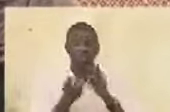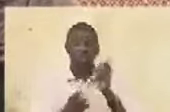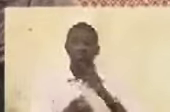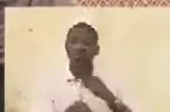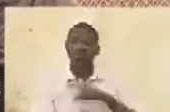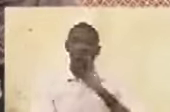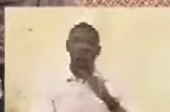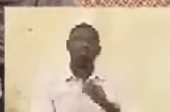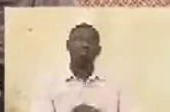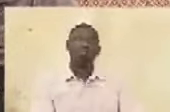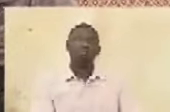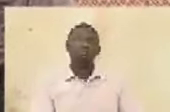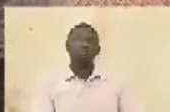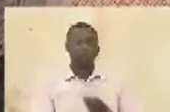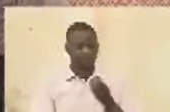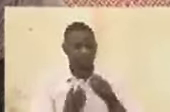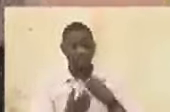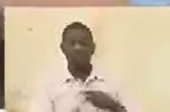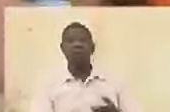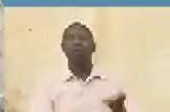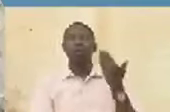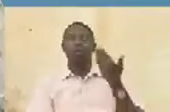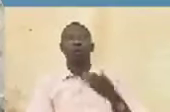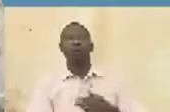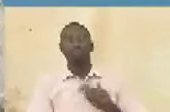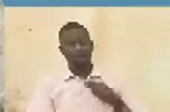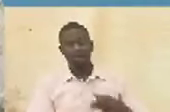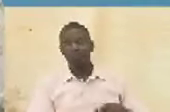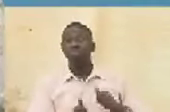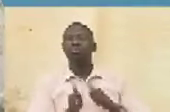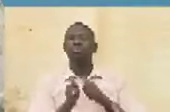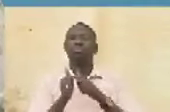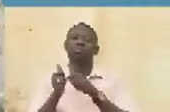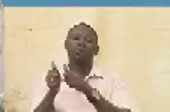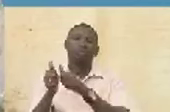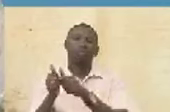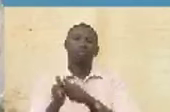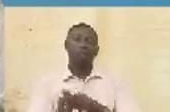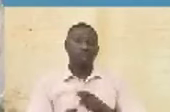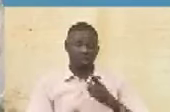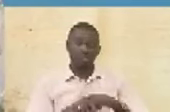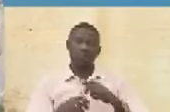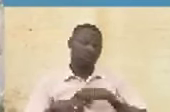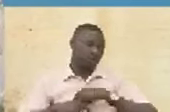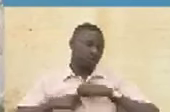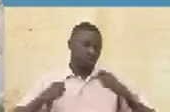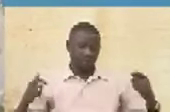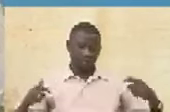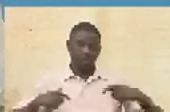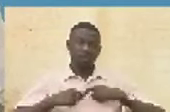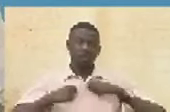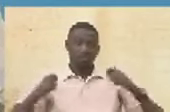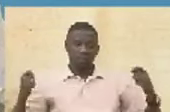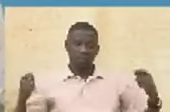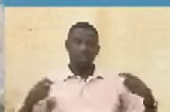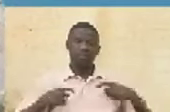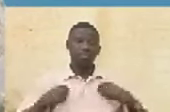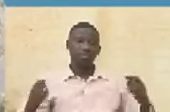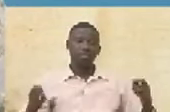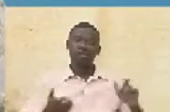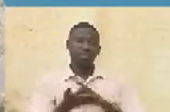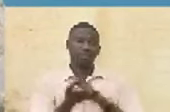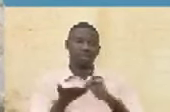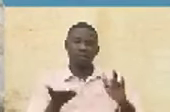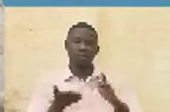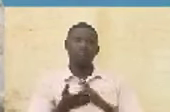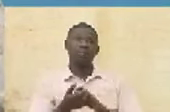chawuli. They told me to get up. Mbulate nom. I followed them. Ofa data yewura. I went in, they made me naked, took off my